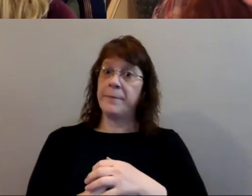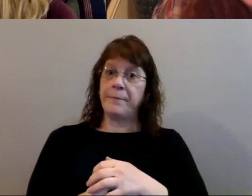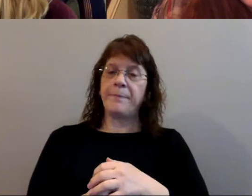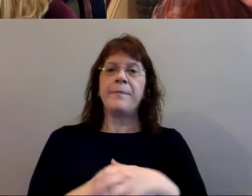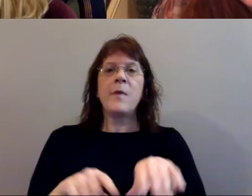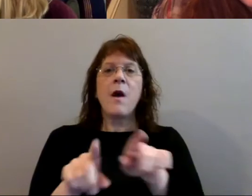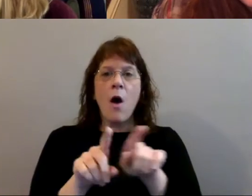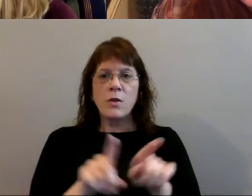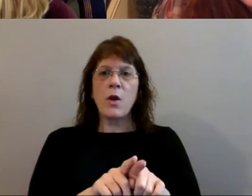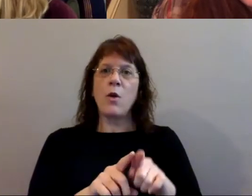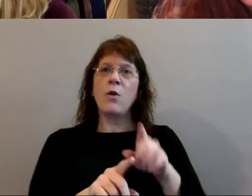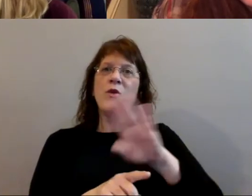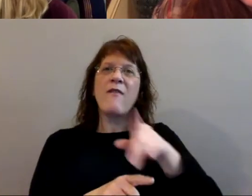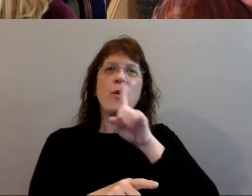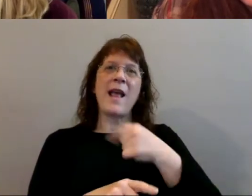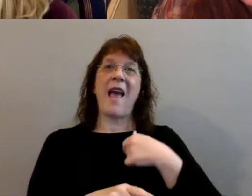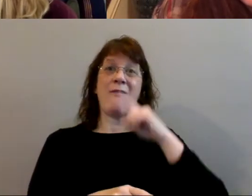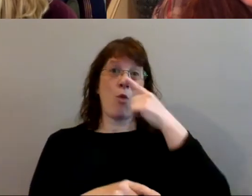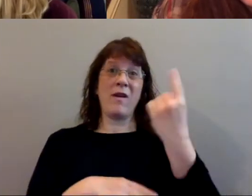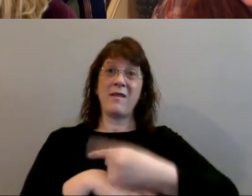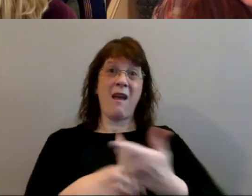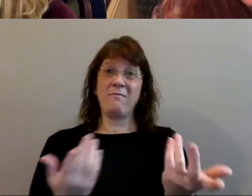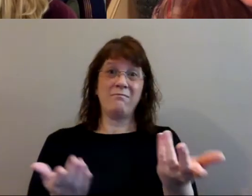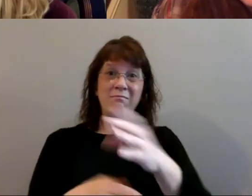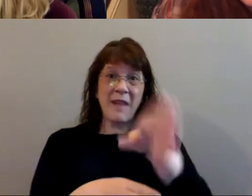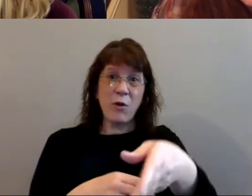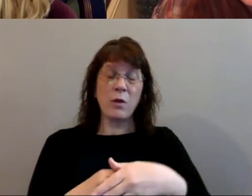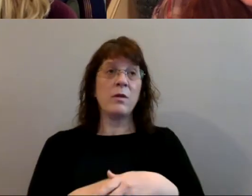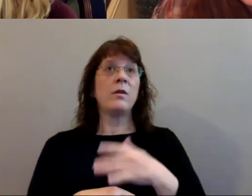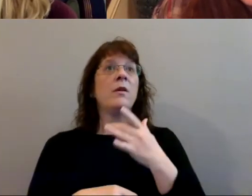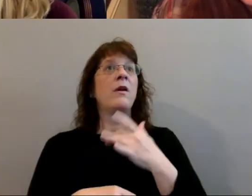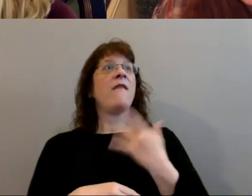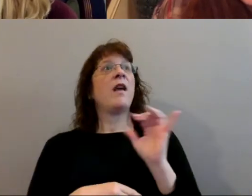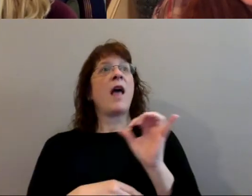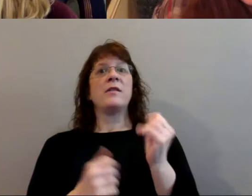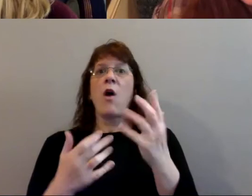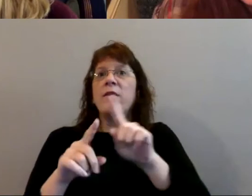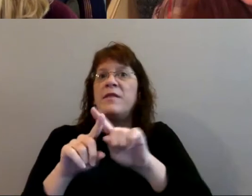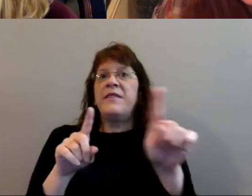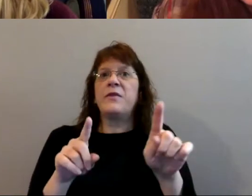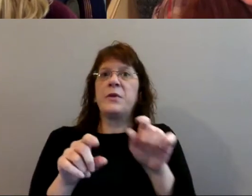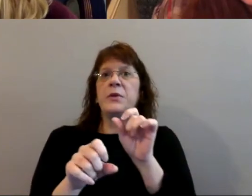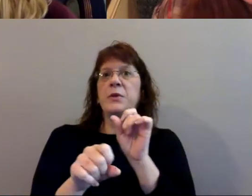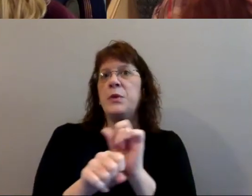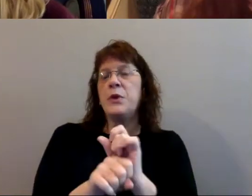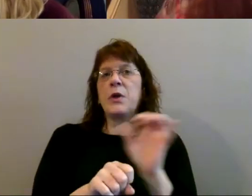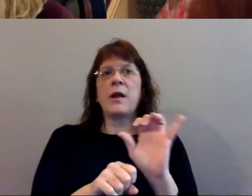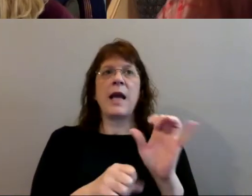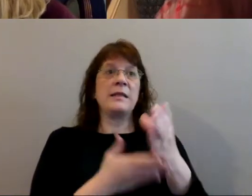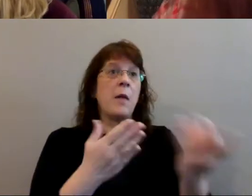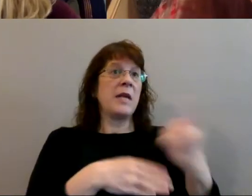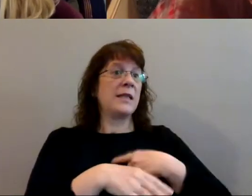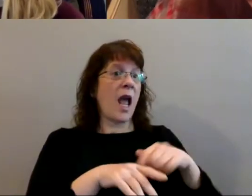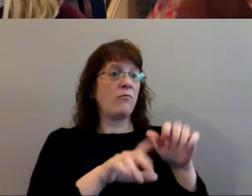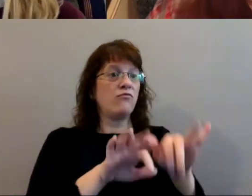also never really have a boring day. I feel like it's a lot of different work. Like some days I'm writing, some